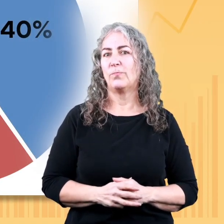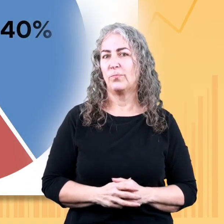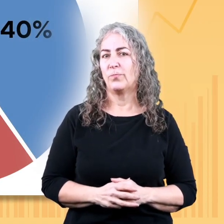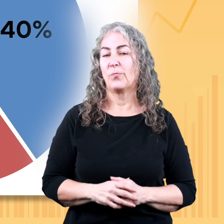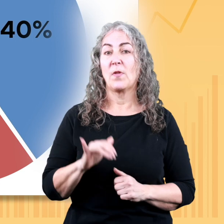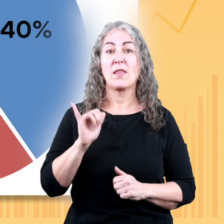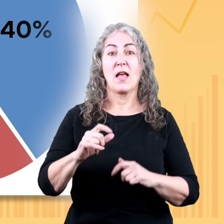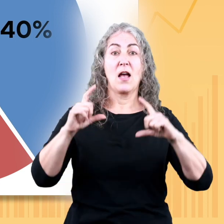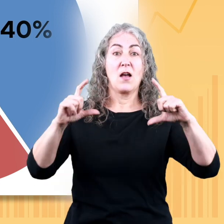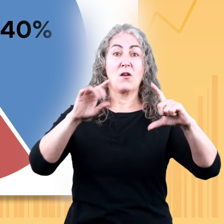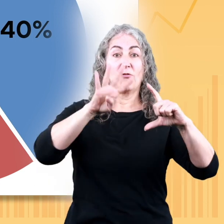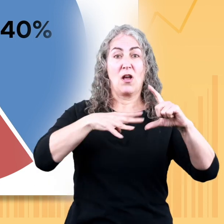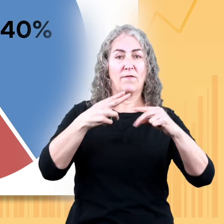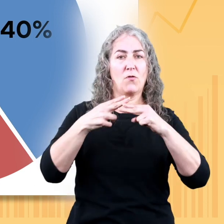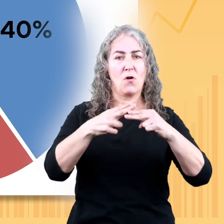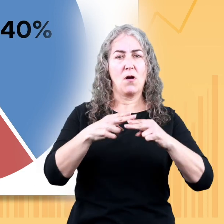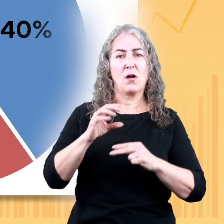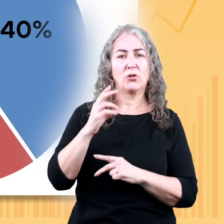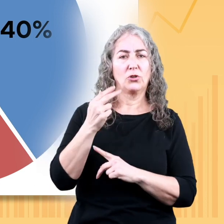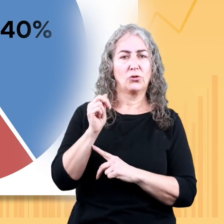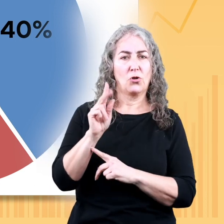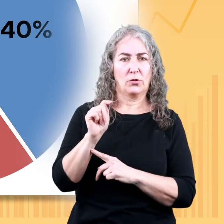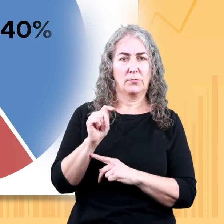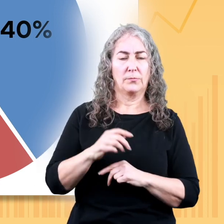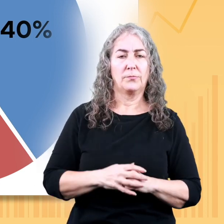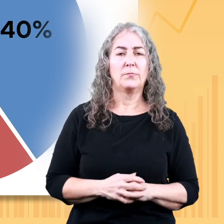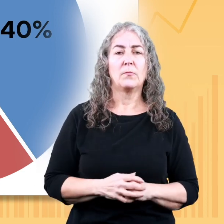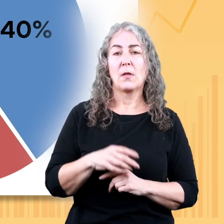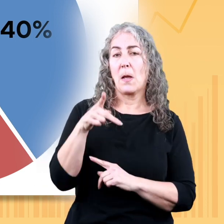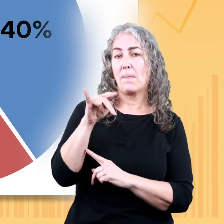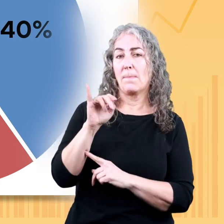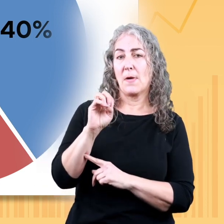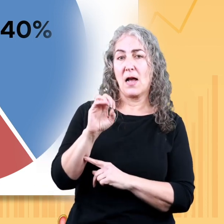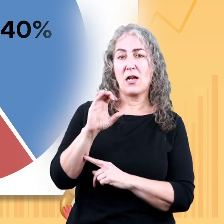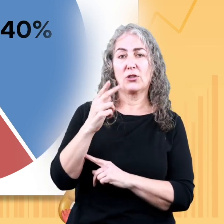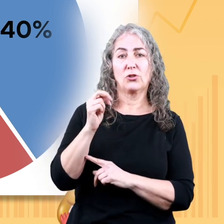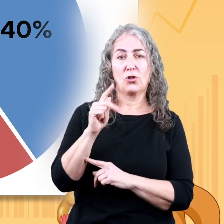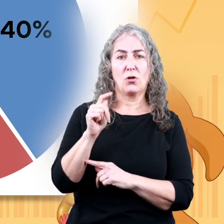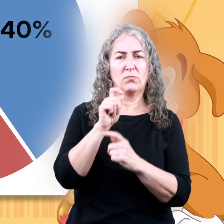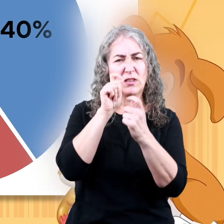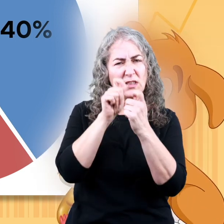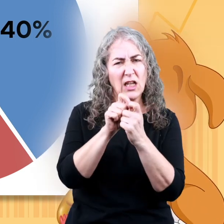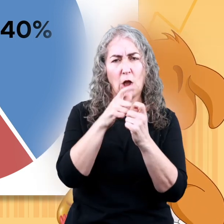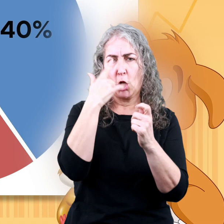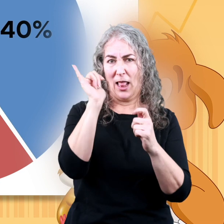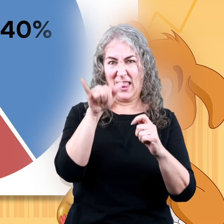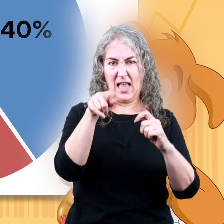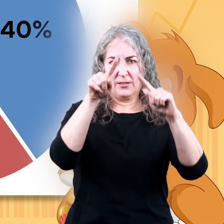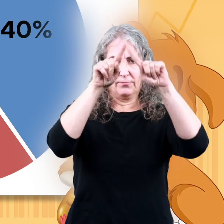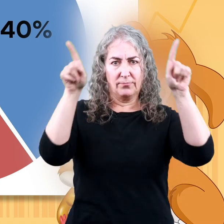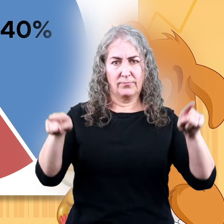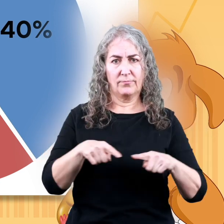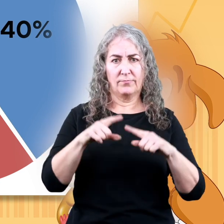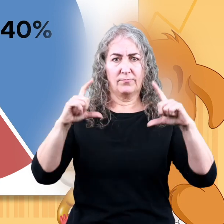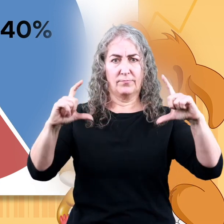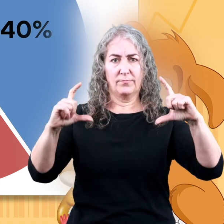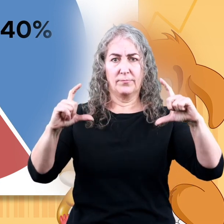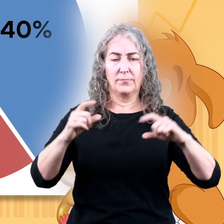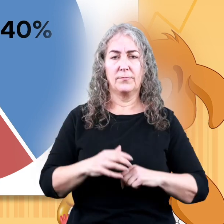Some graphs are also called charts. A pie chart is exactly what it sounds like.